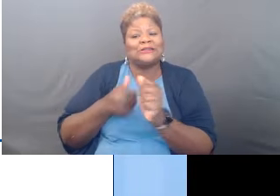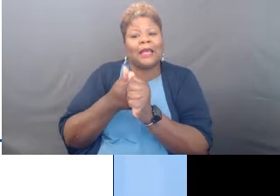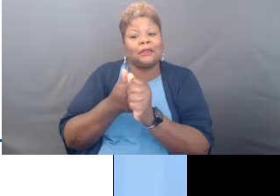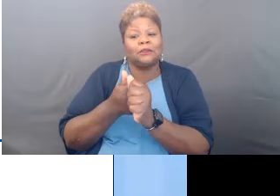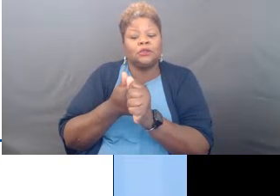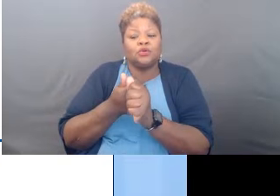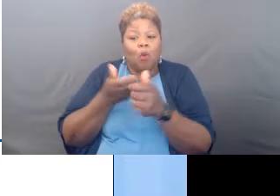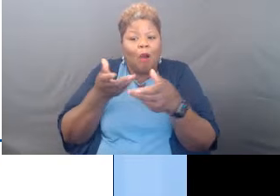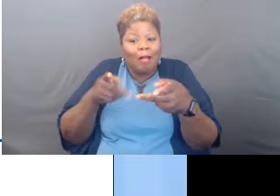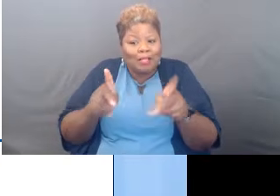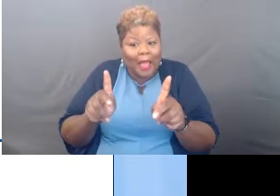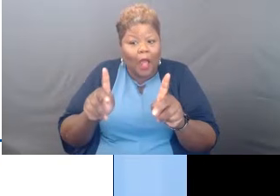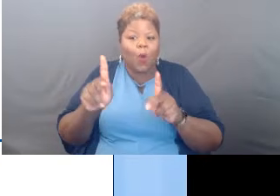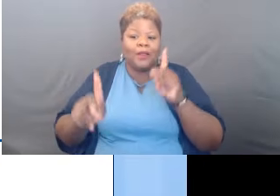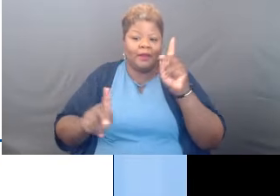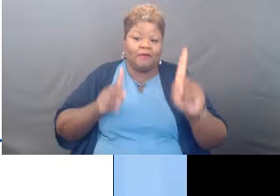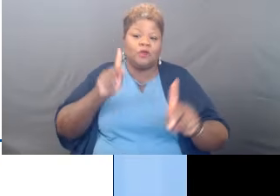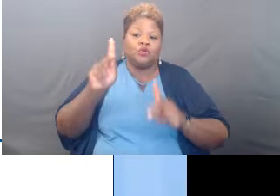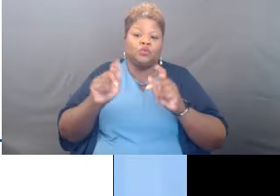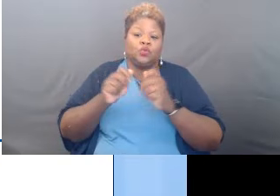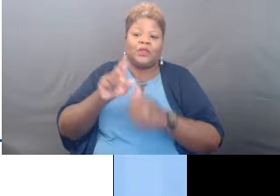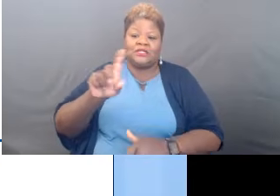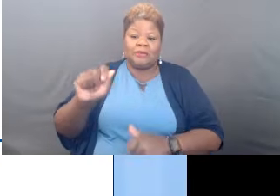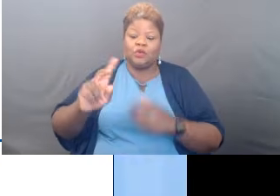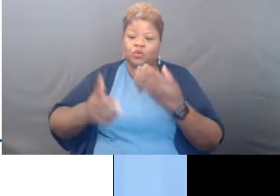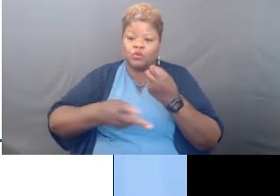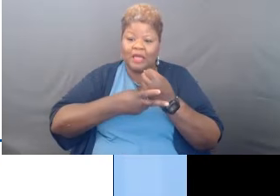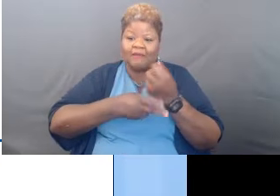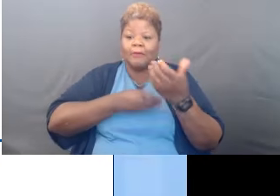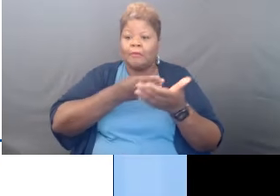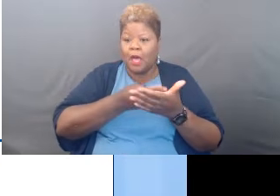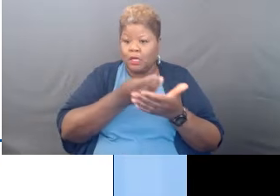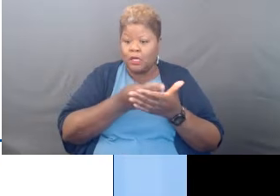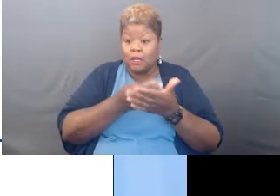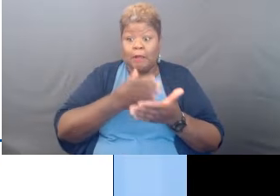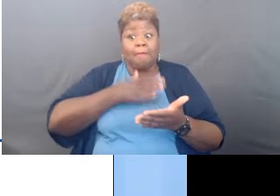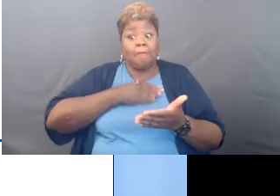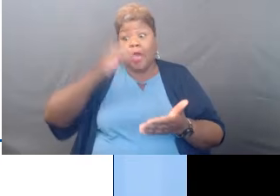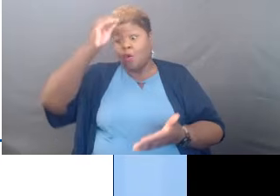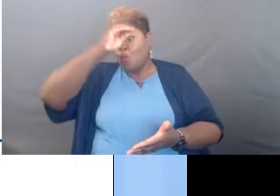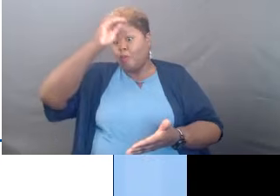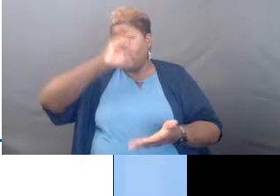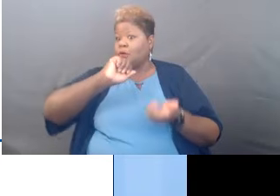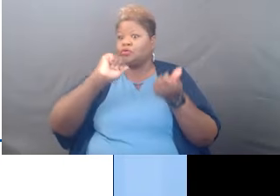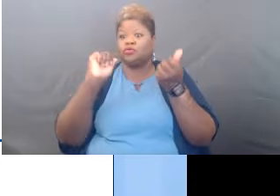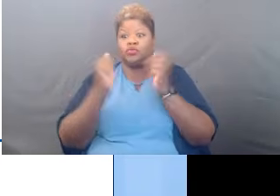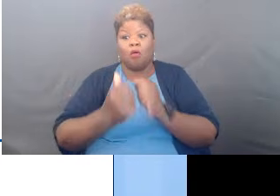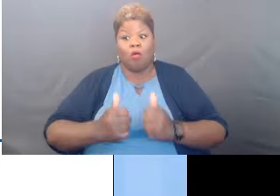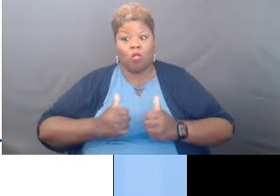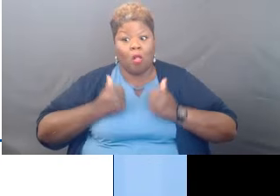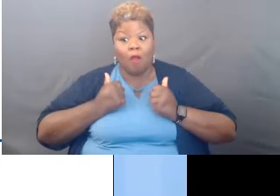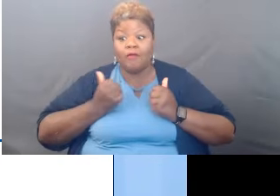allows individuals with disabilities to save money. In my opinion, it is life-changing. It's the best tool